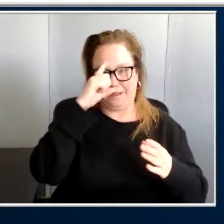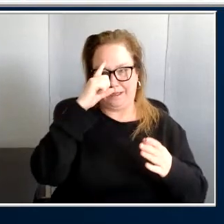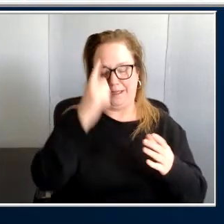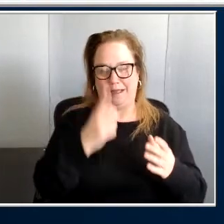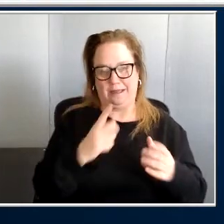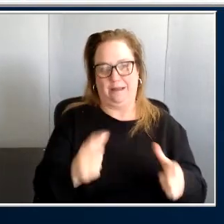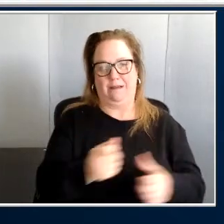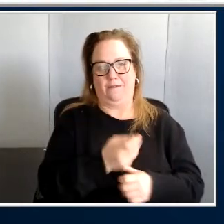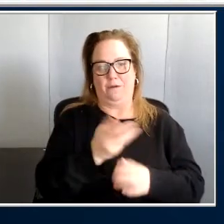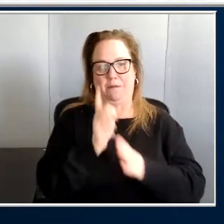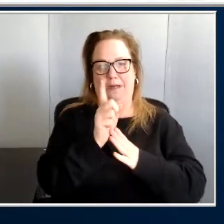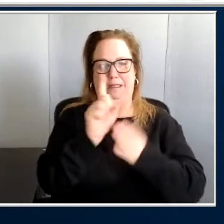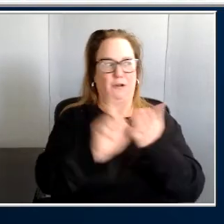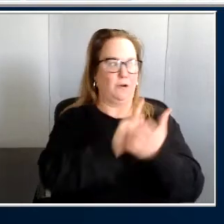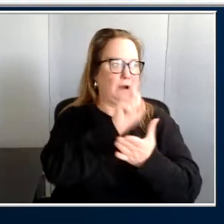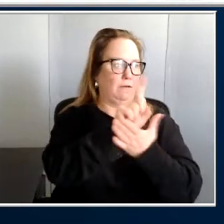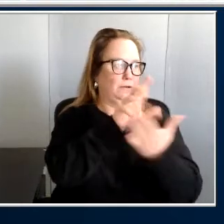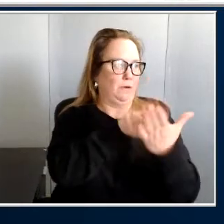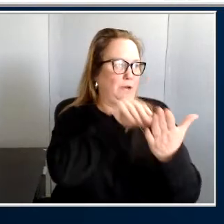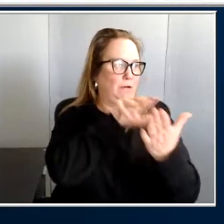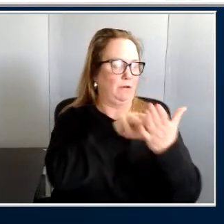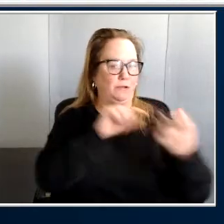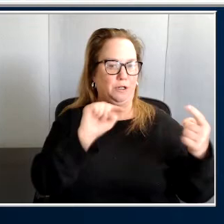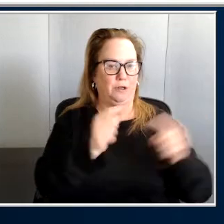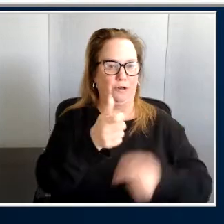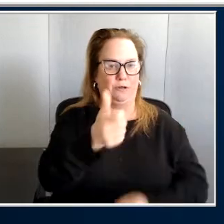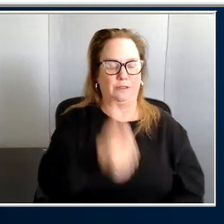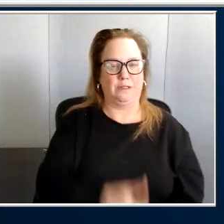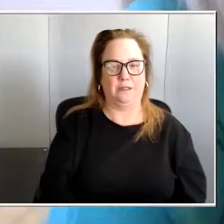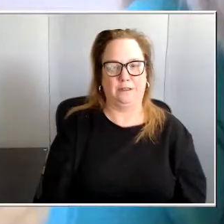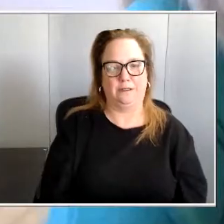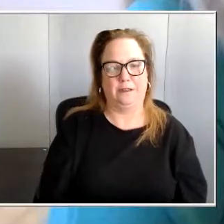minutes or hours when you learned of that injury as well?